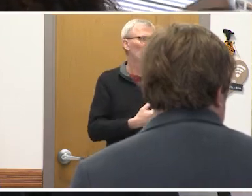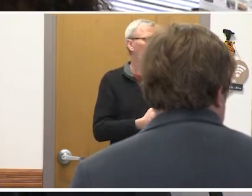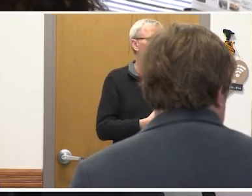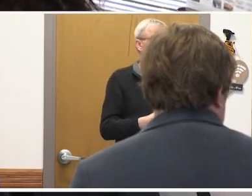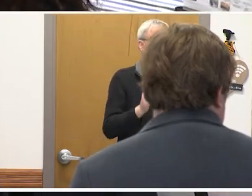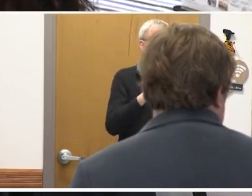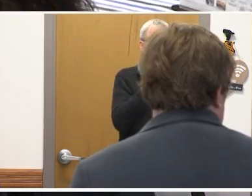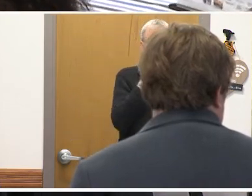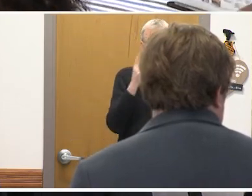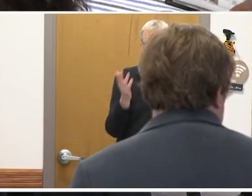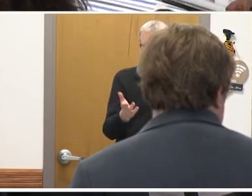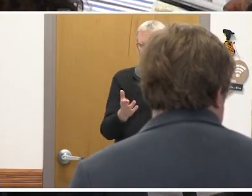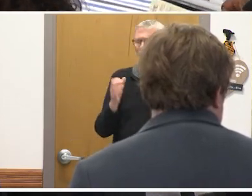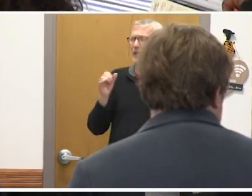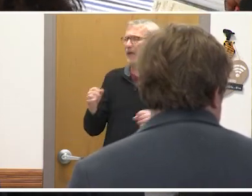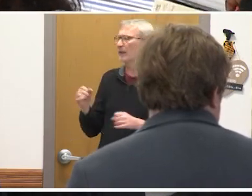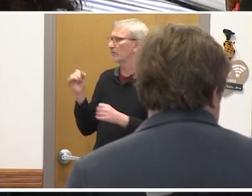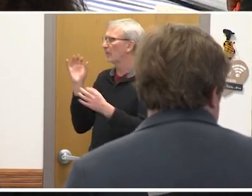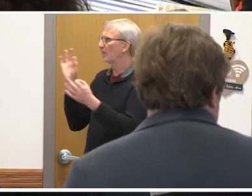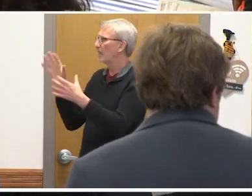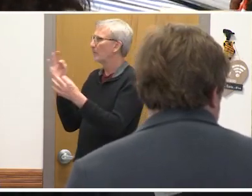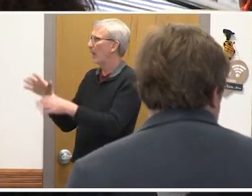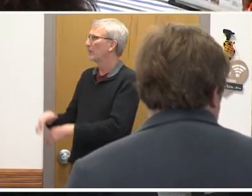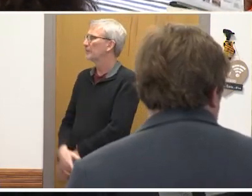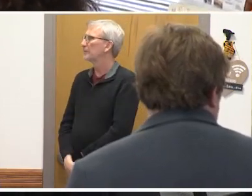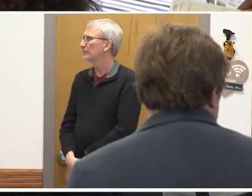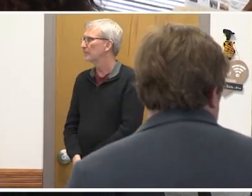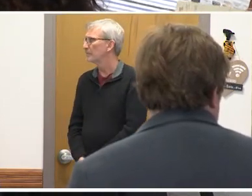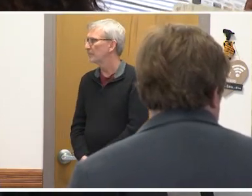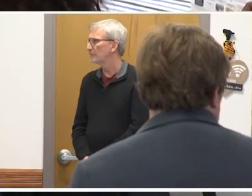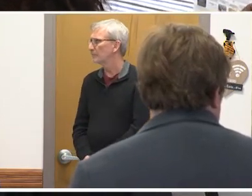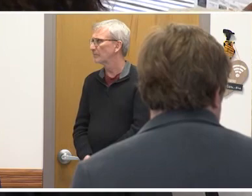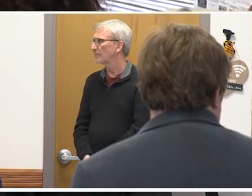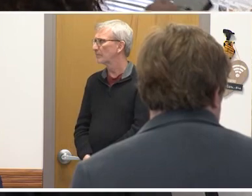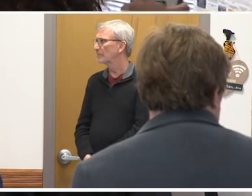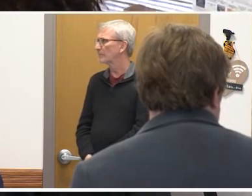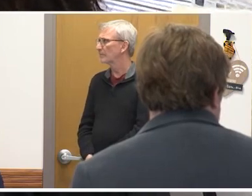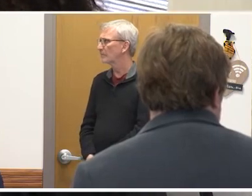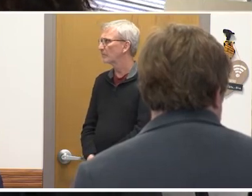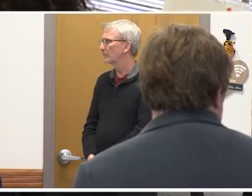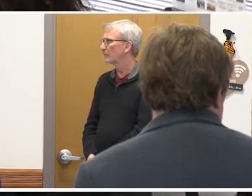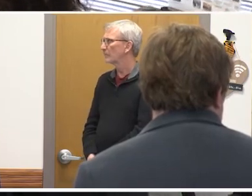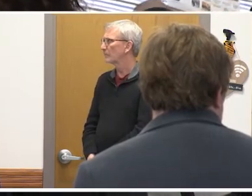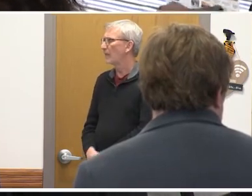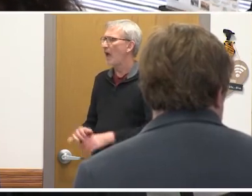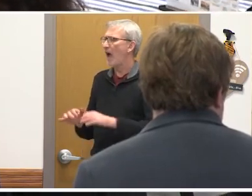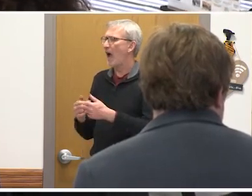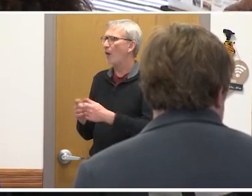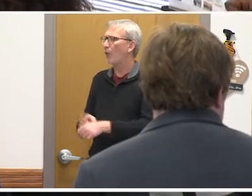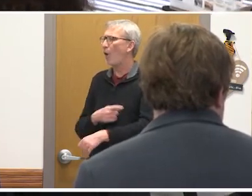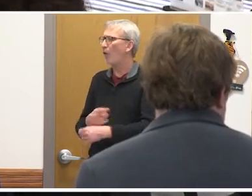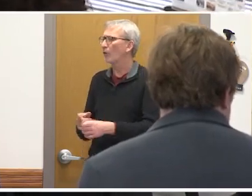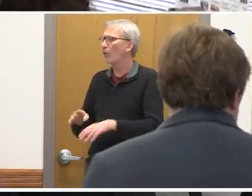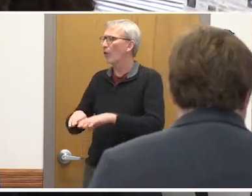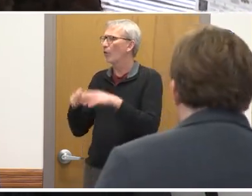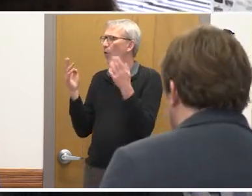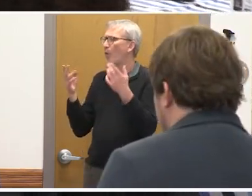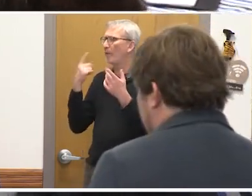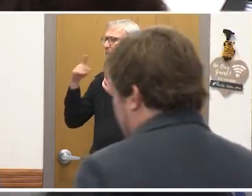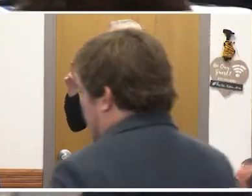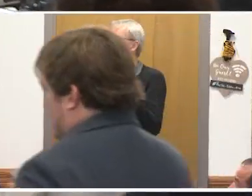present here would still like to be able to contribute their comments? How long will you be open for that?